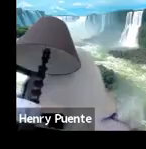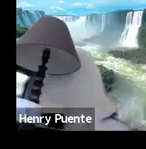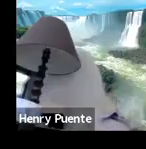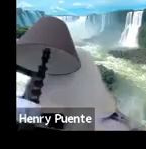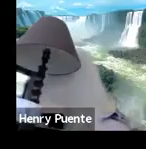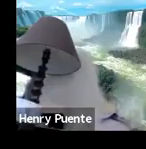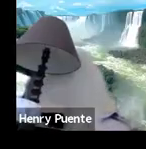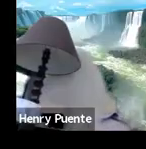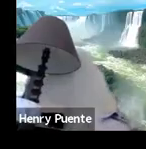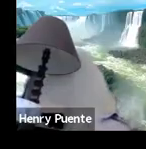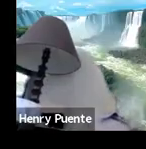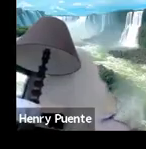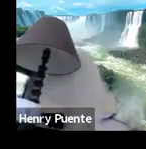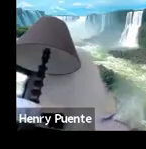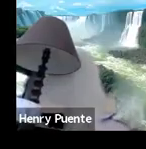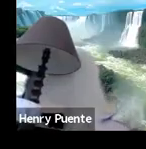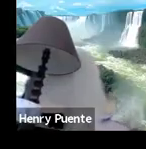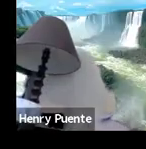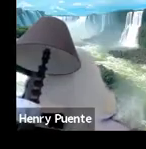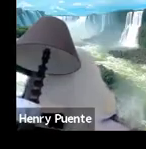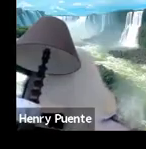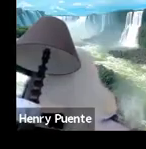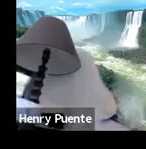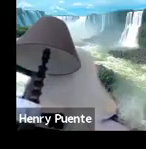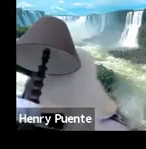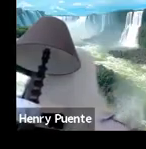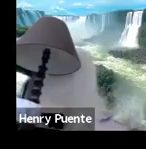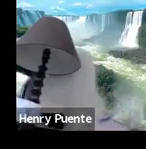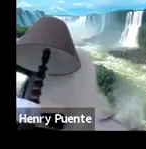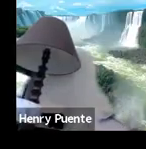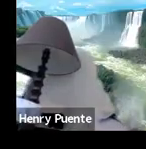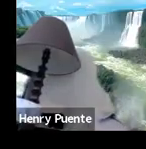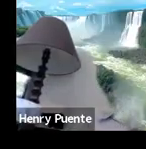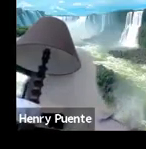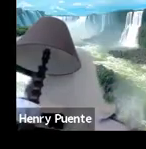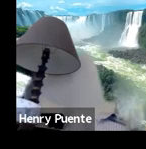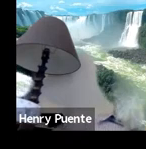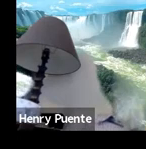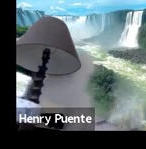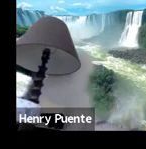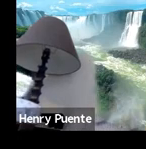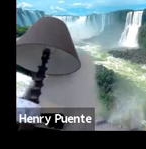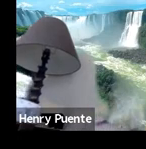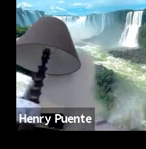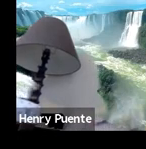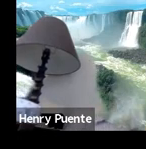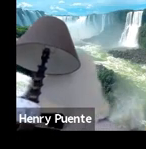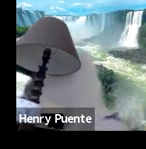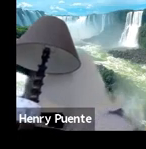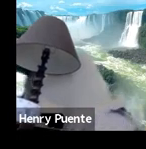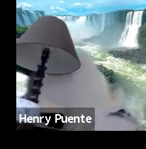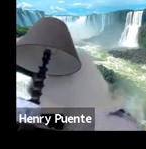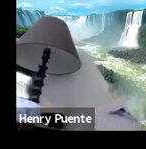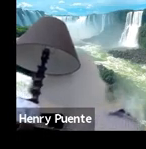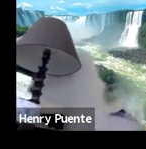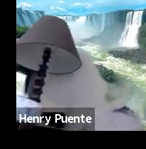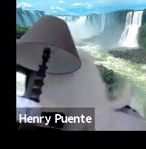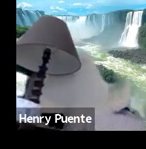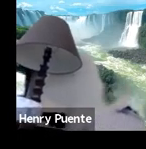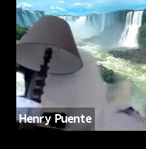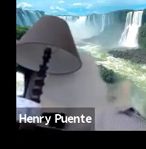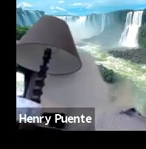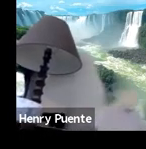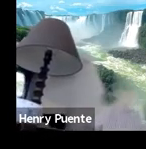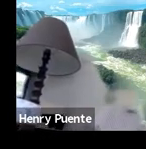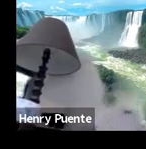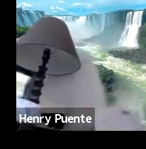And I think it would have messed with his head if I had said anything. Of course, I'm not going to say anything. I would never do that